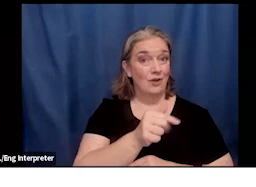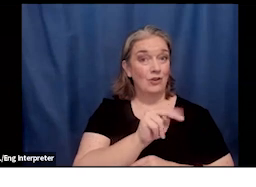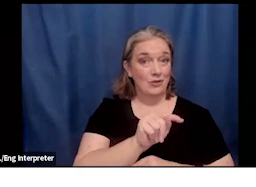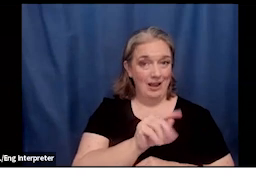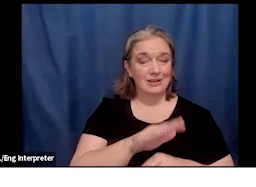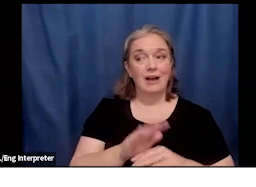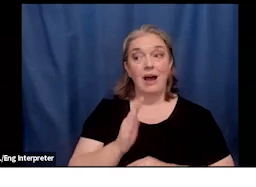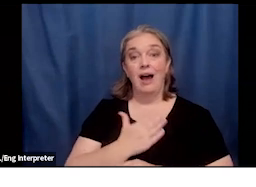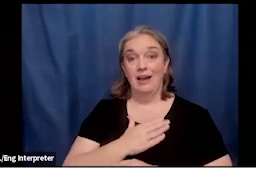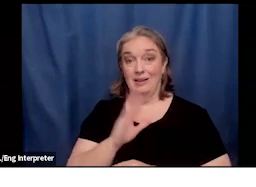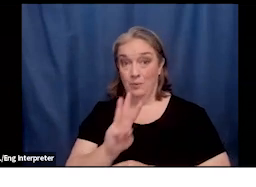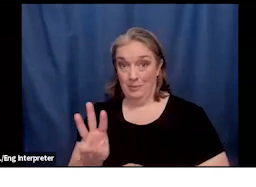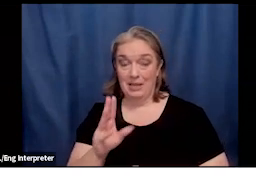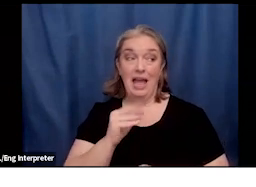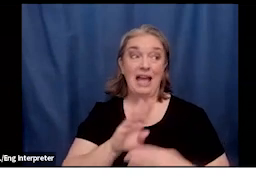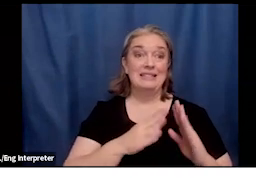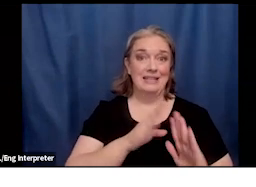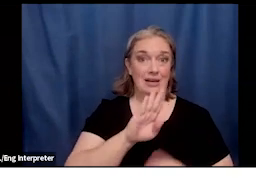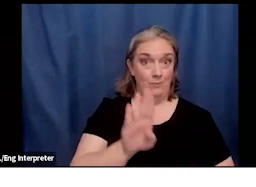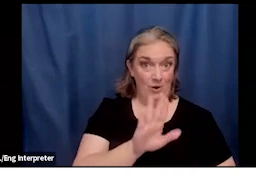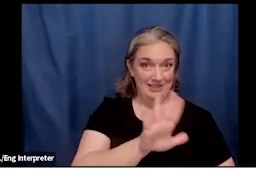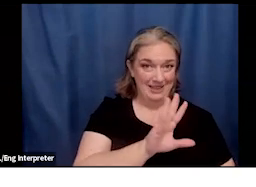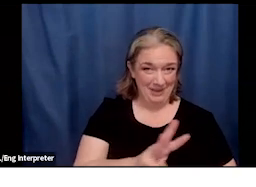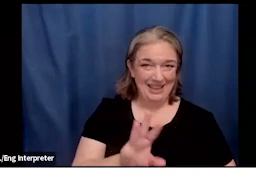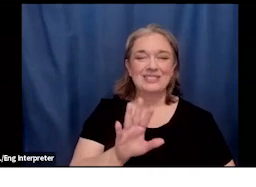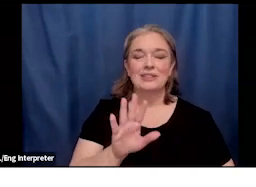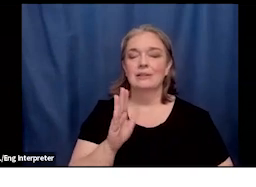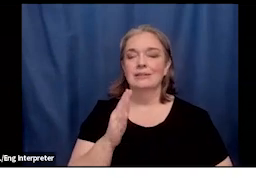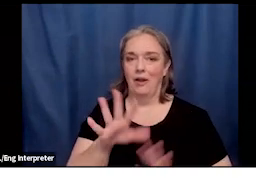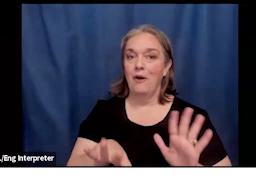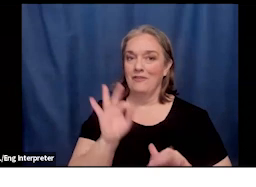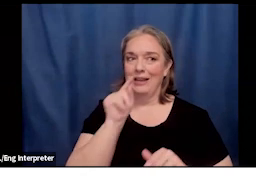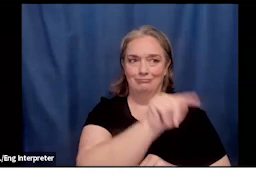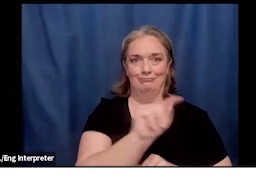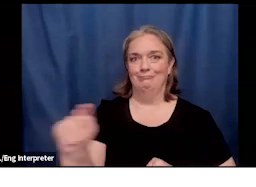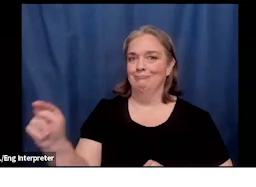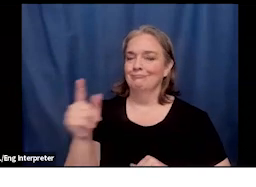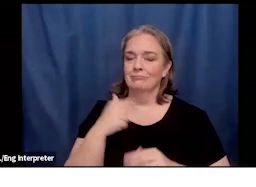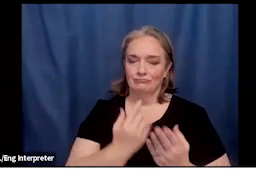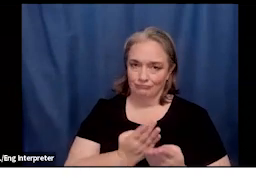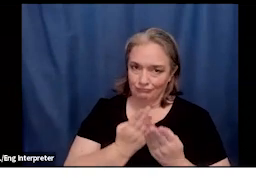History's webpage and on the City of Boise page. So you can find it in a few places, but I would highly recommend checking